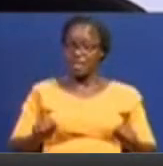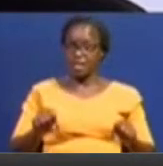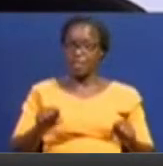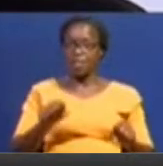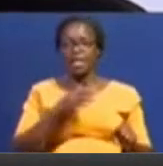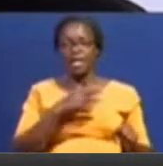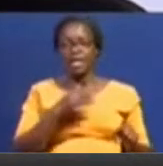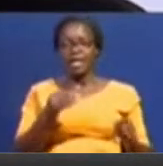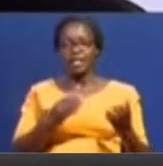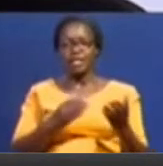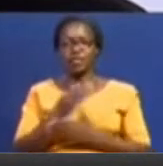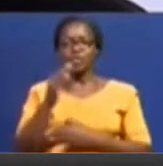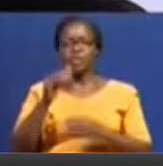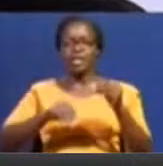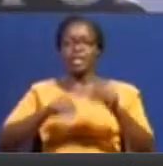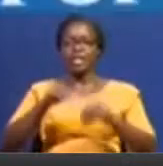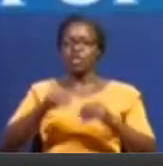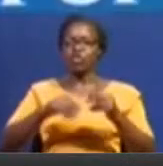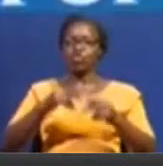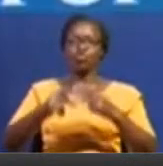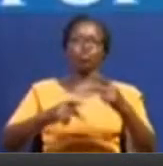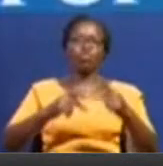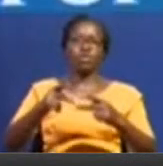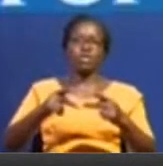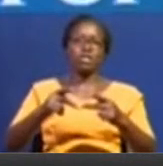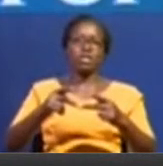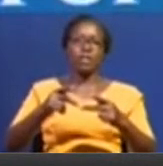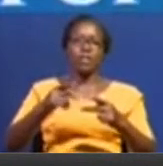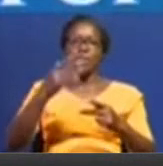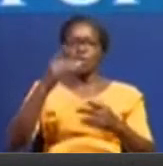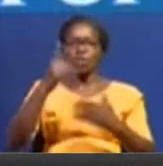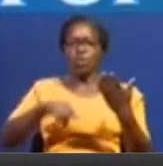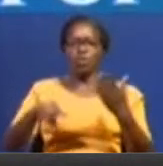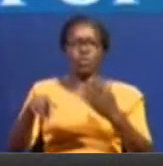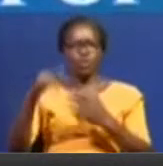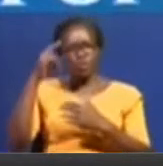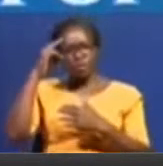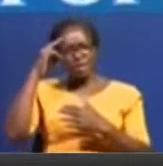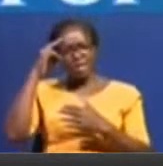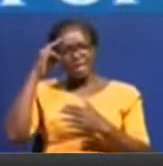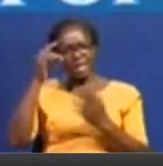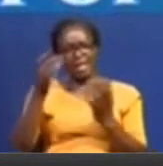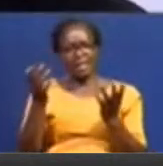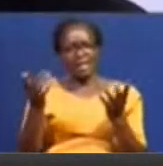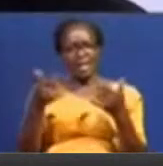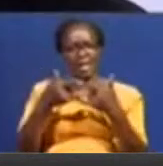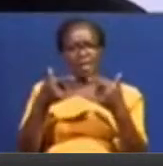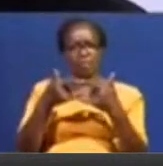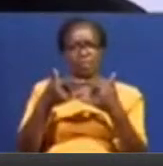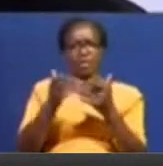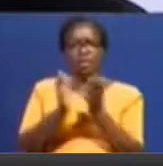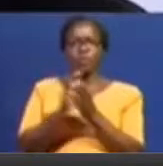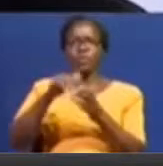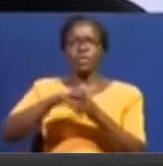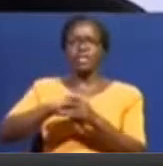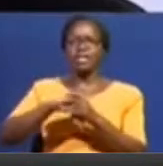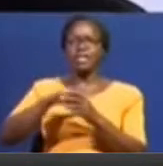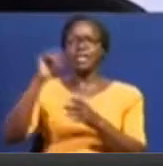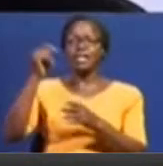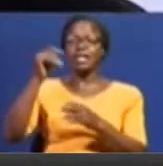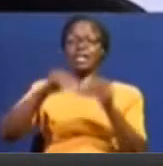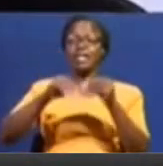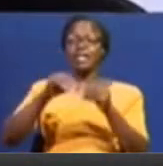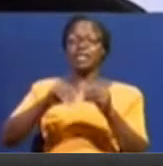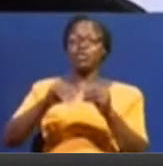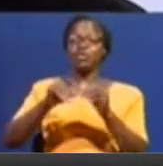and through the electoral processes. So what do you think are the lapses within the Kenyan electoral laws